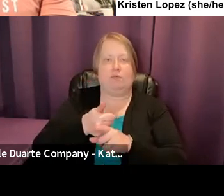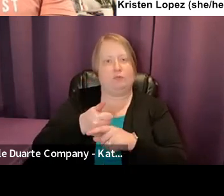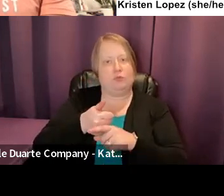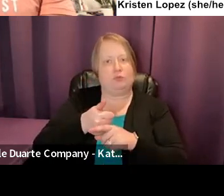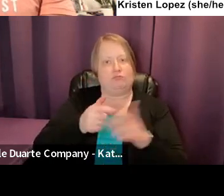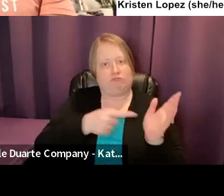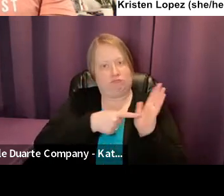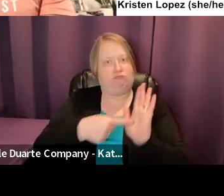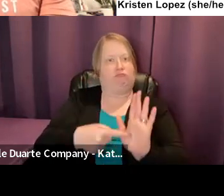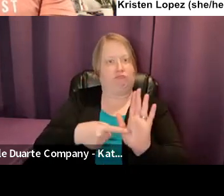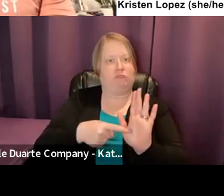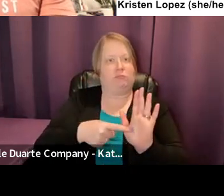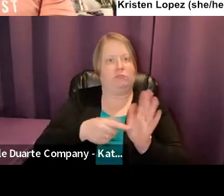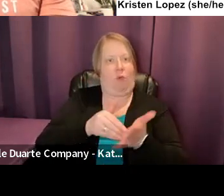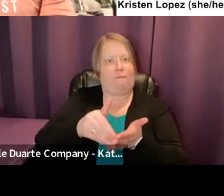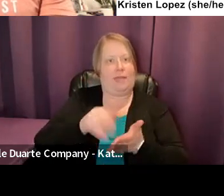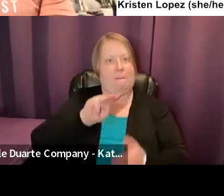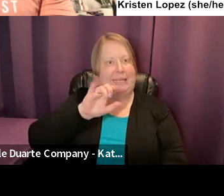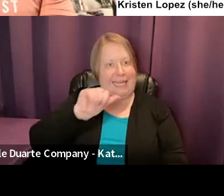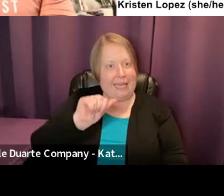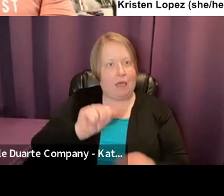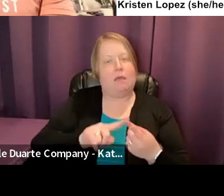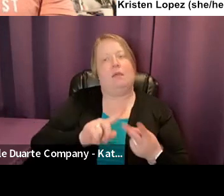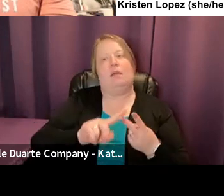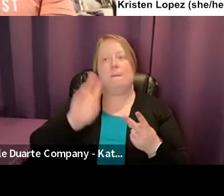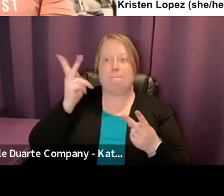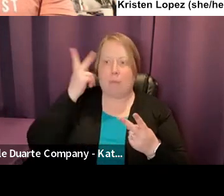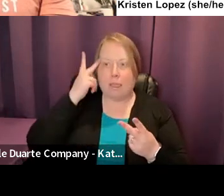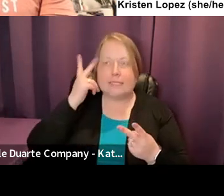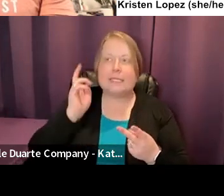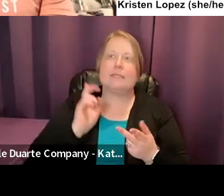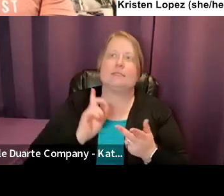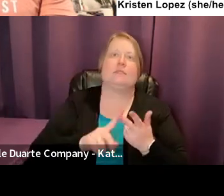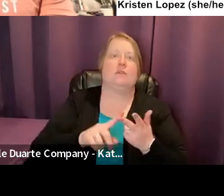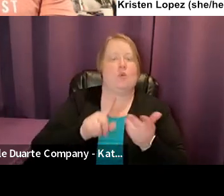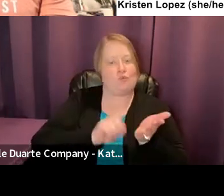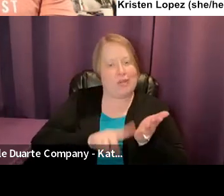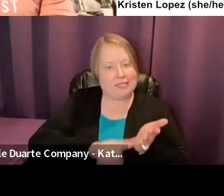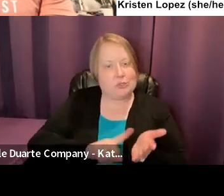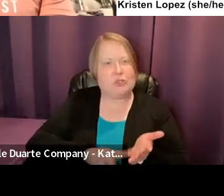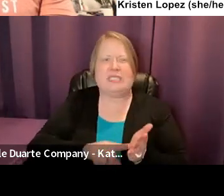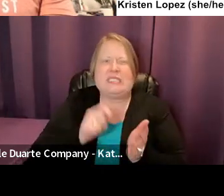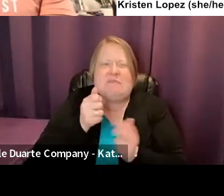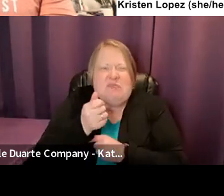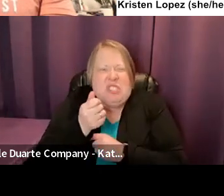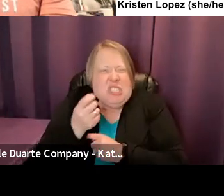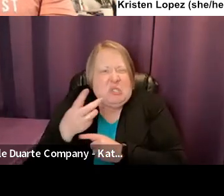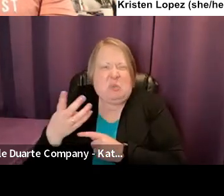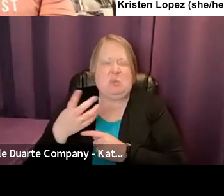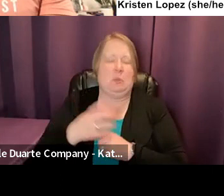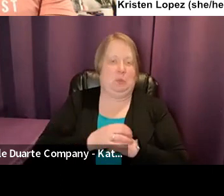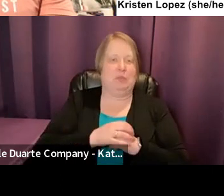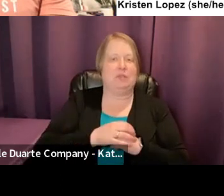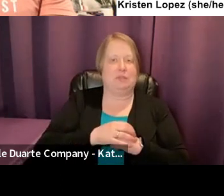in media or in politics or in research, right? There's only a handful of autistic people of